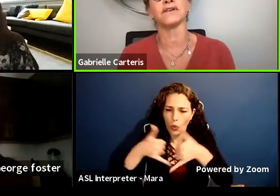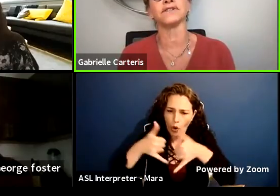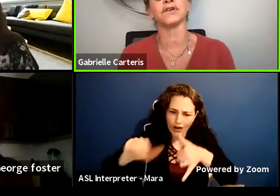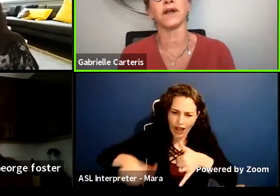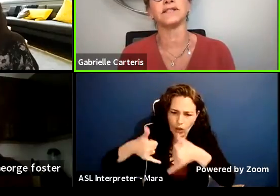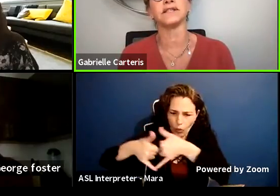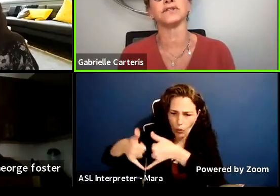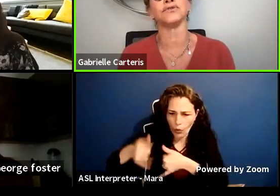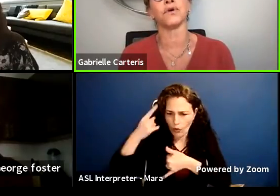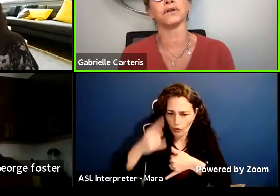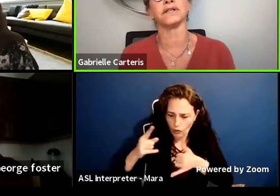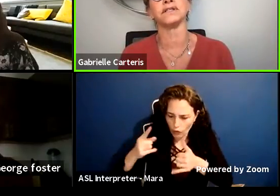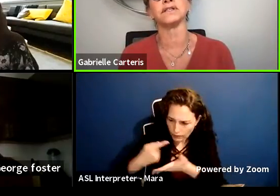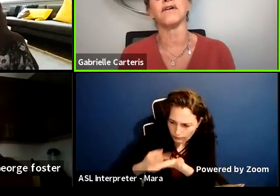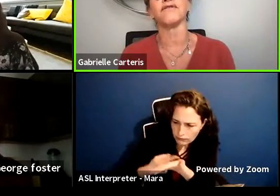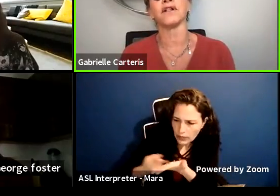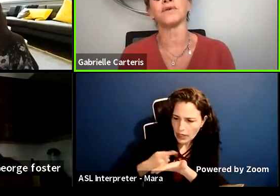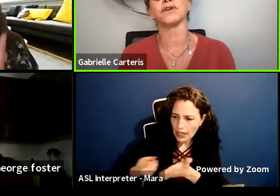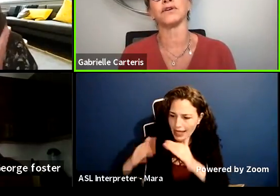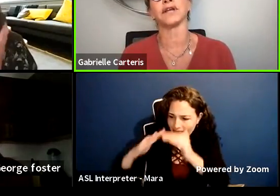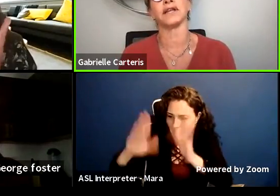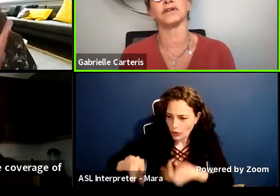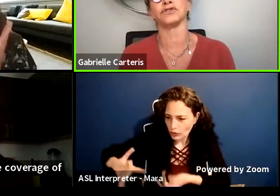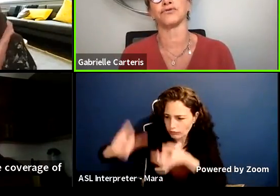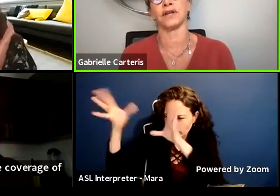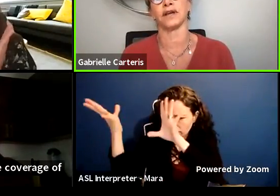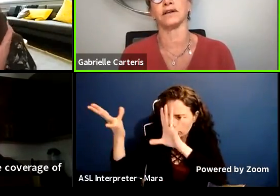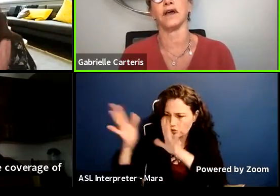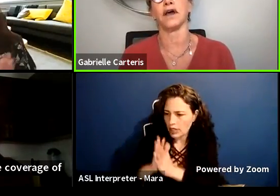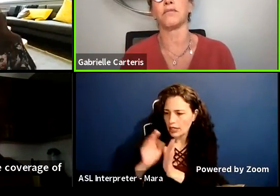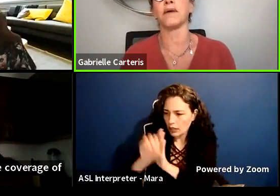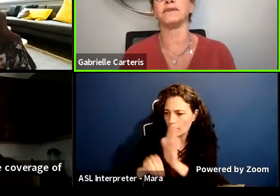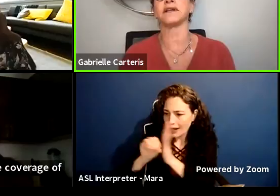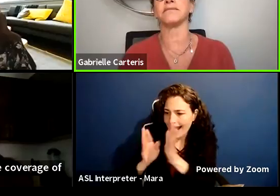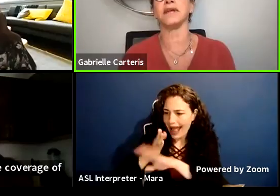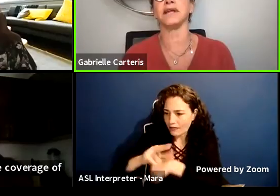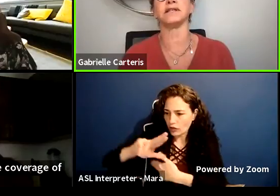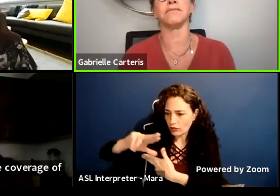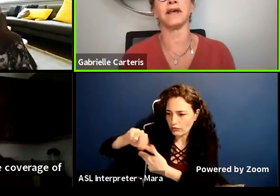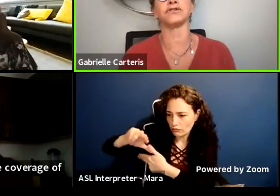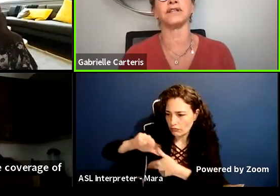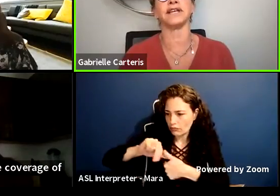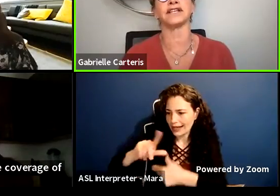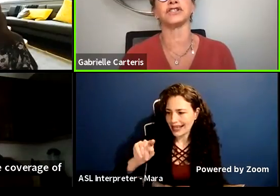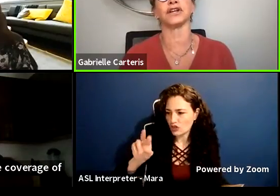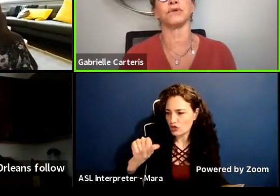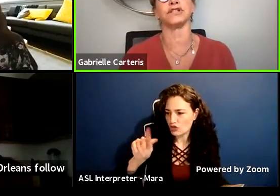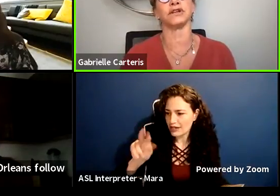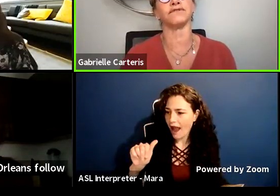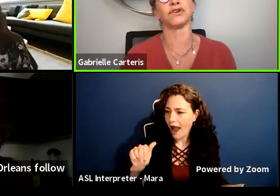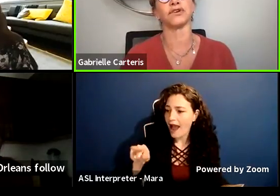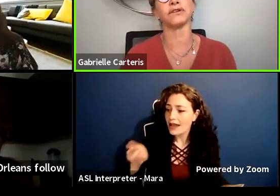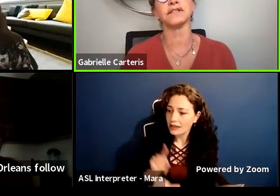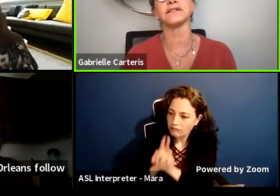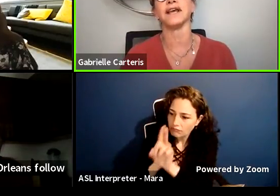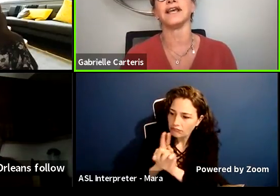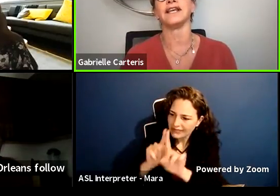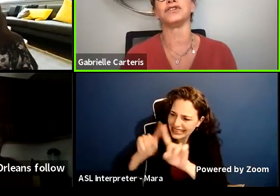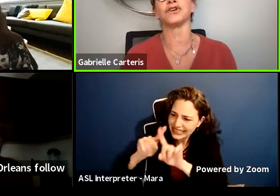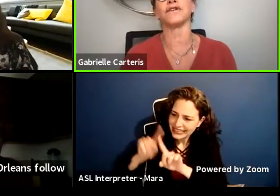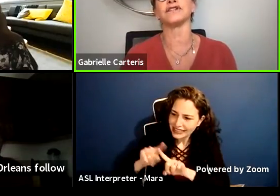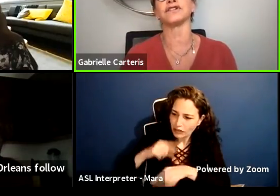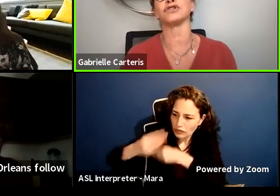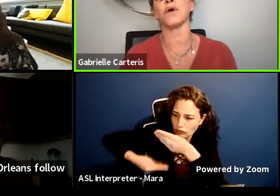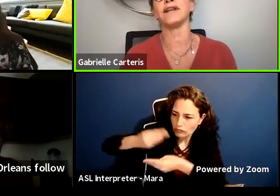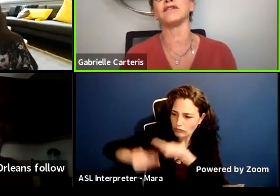of the housing crisis in New Orleans following Hurricane Katrina. Bob is committed to mentoring the next generation of journalists.